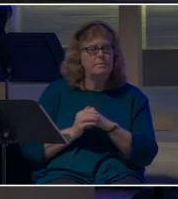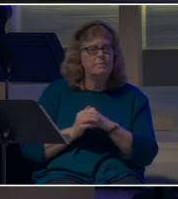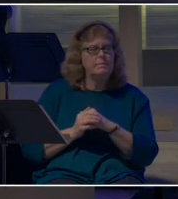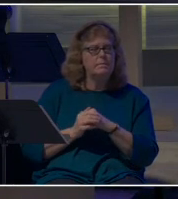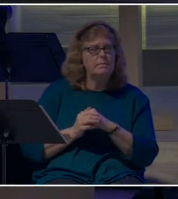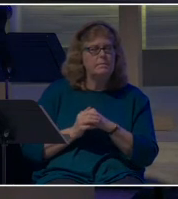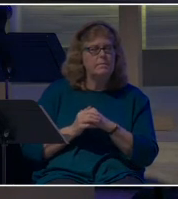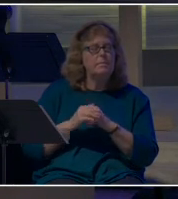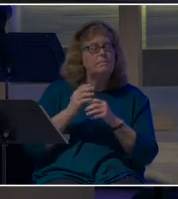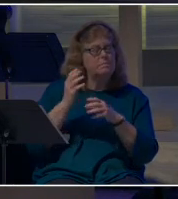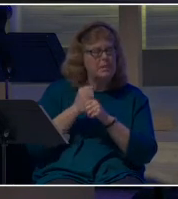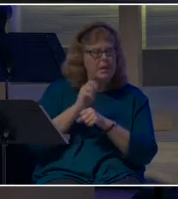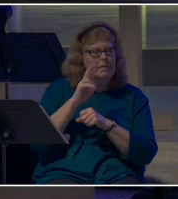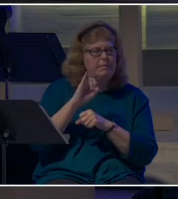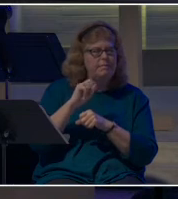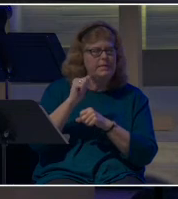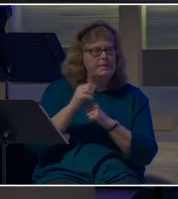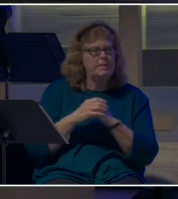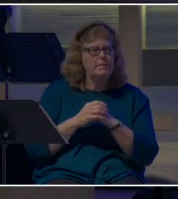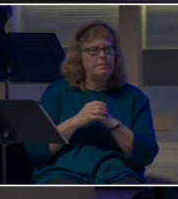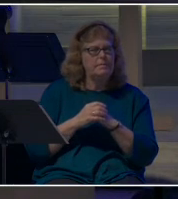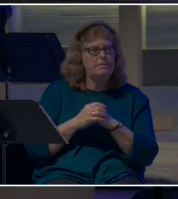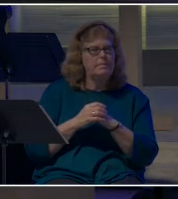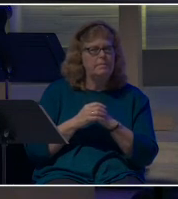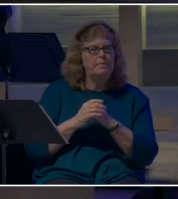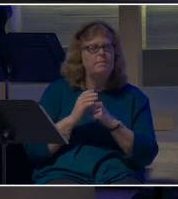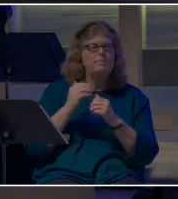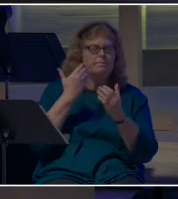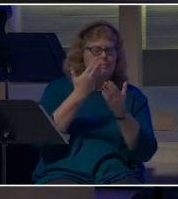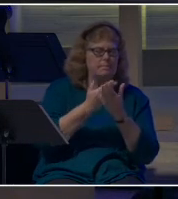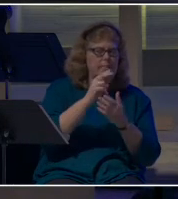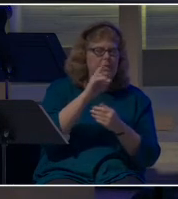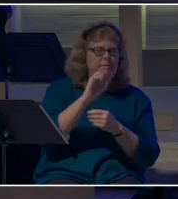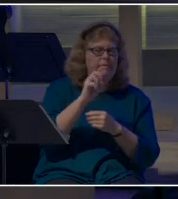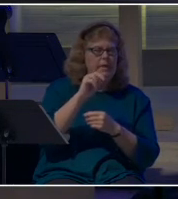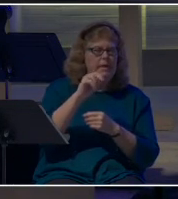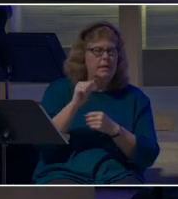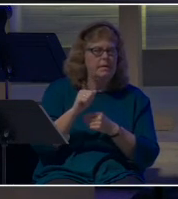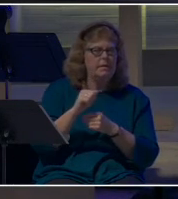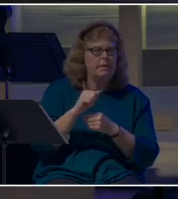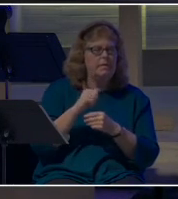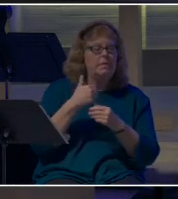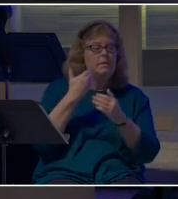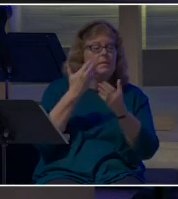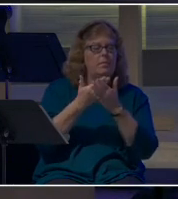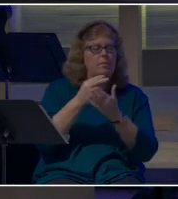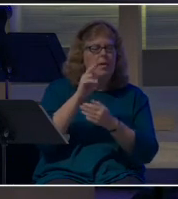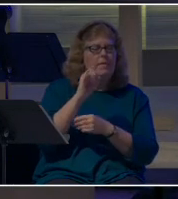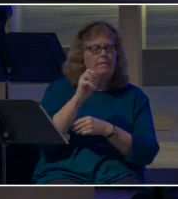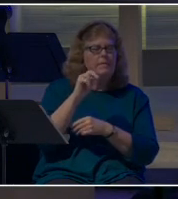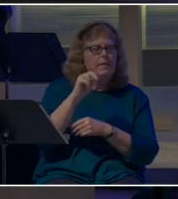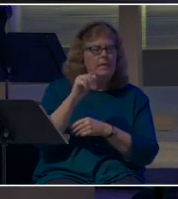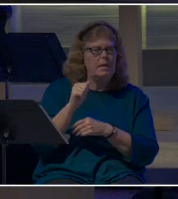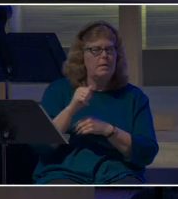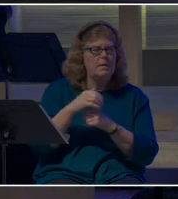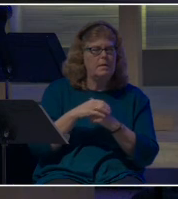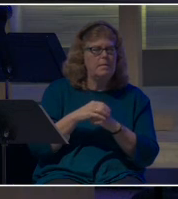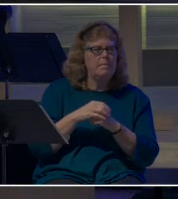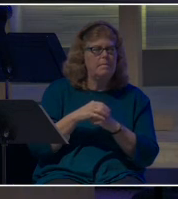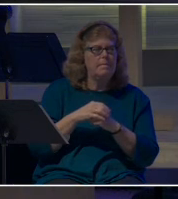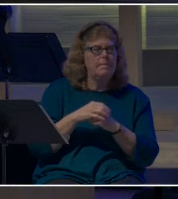and he got a visa, and he got to Vienna. And when he gets to Vienna, he